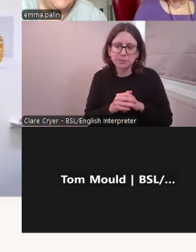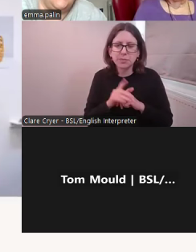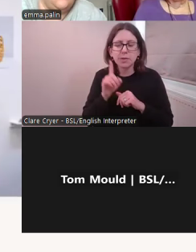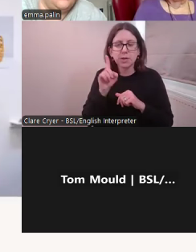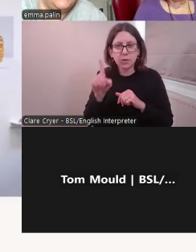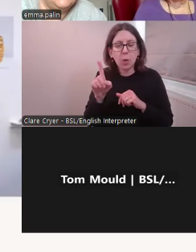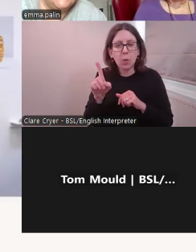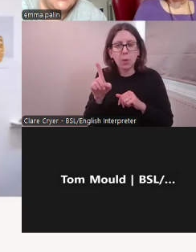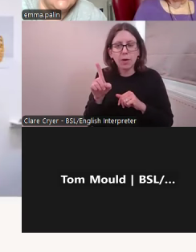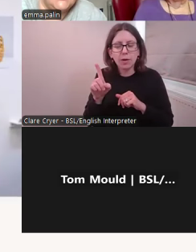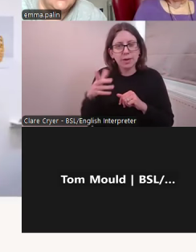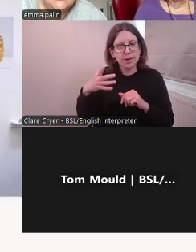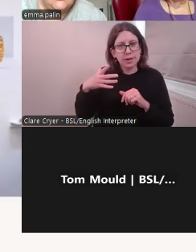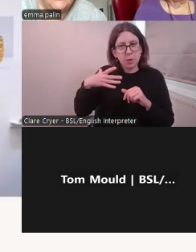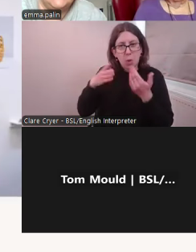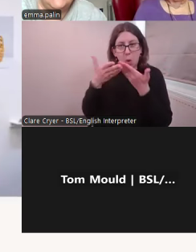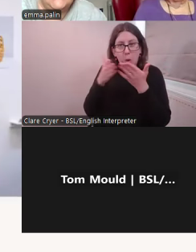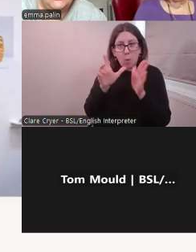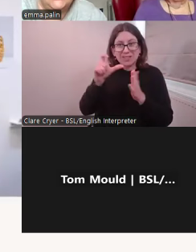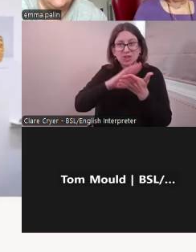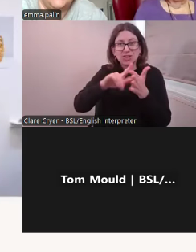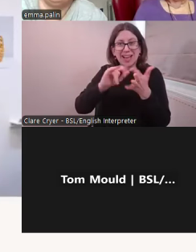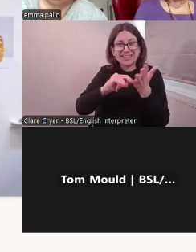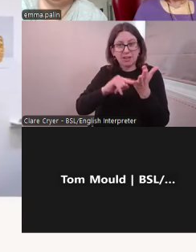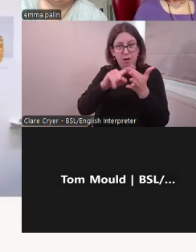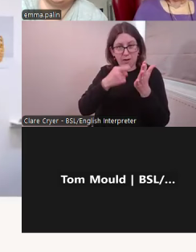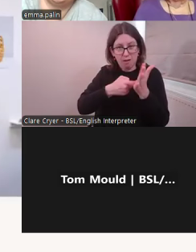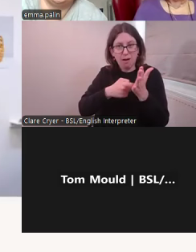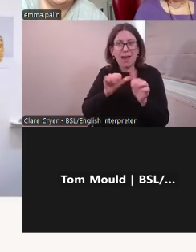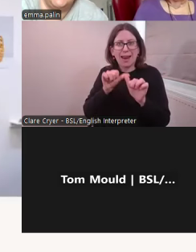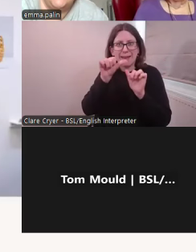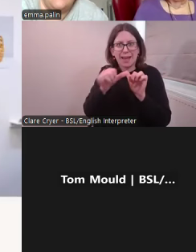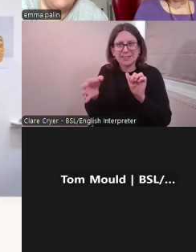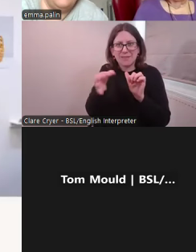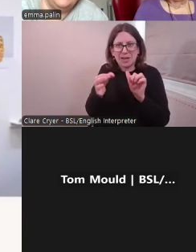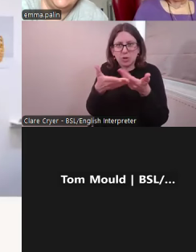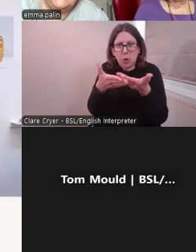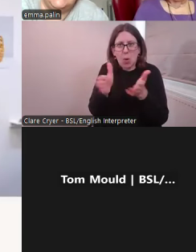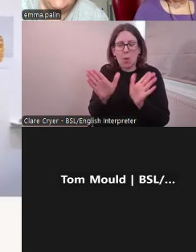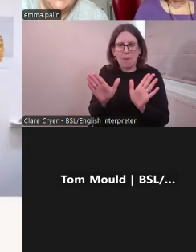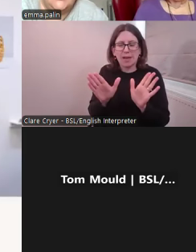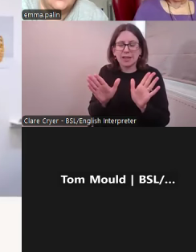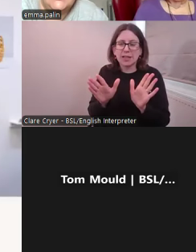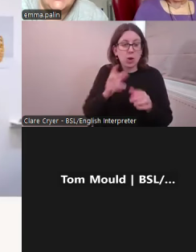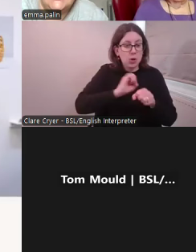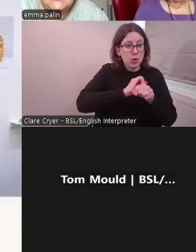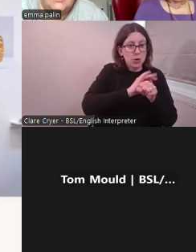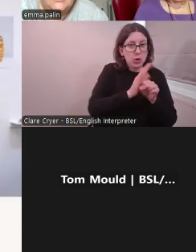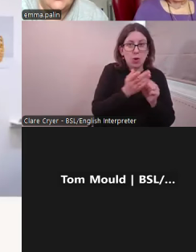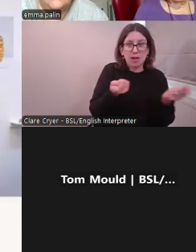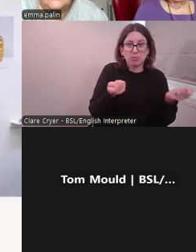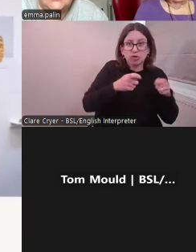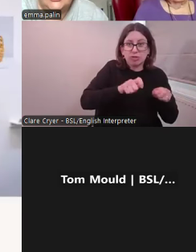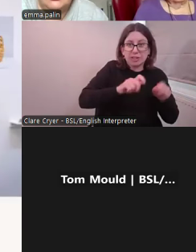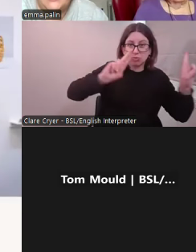looking at opening Chester as our next village. We'd come out of restrictions, building had nearly been completed,